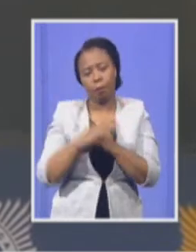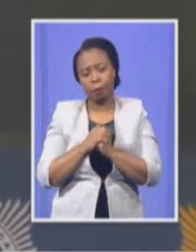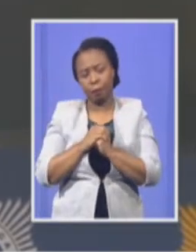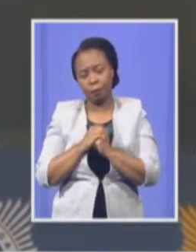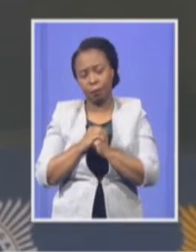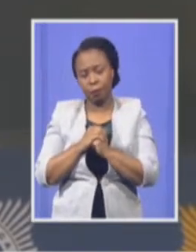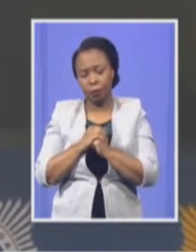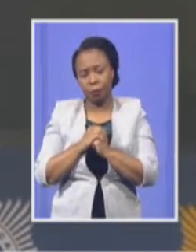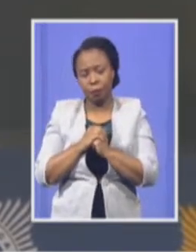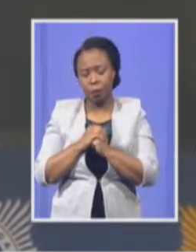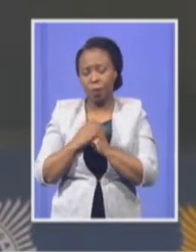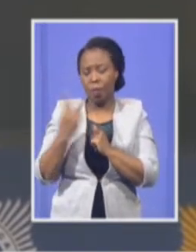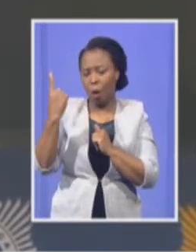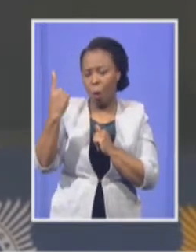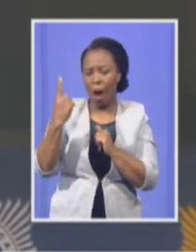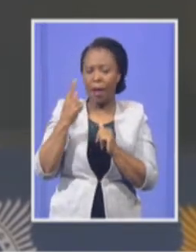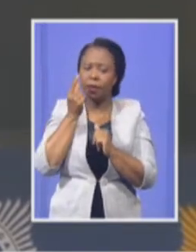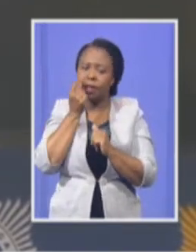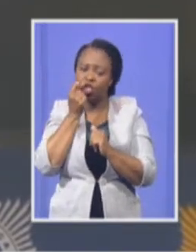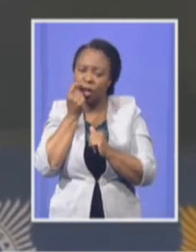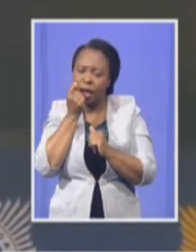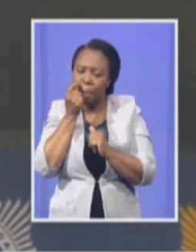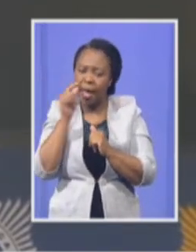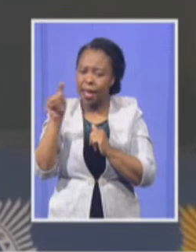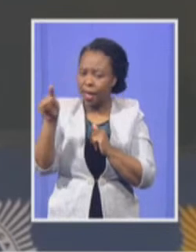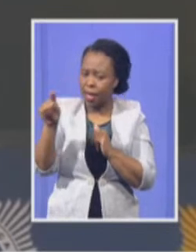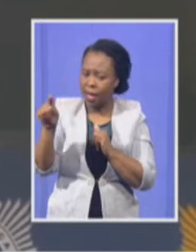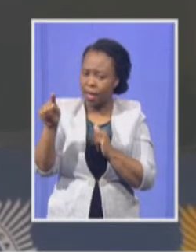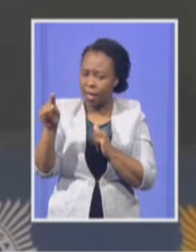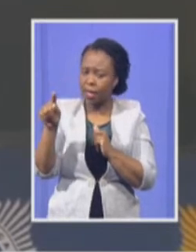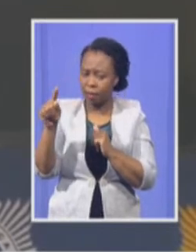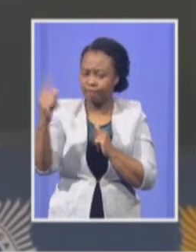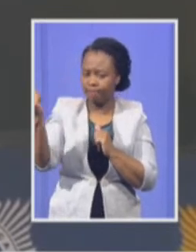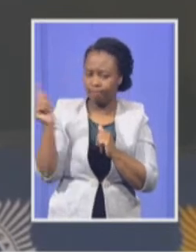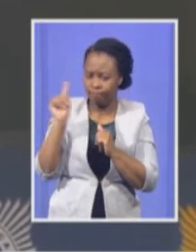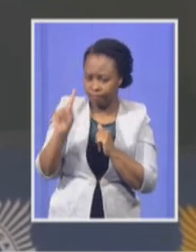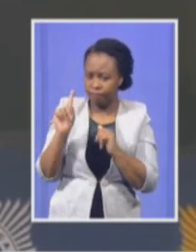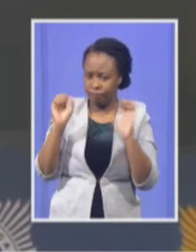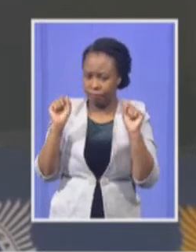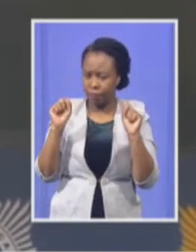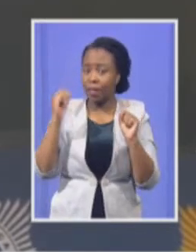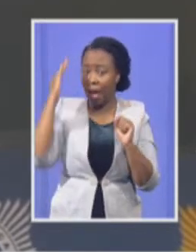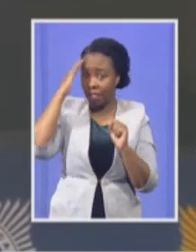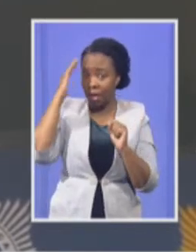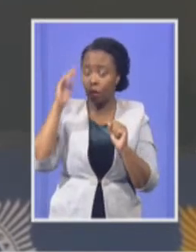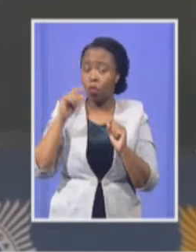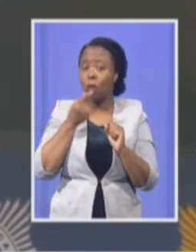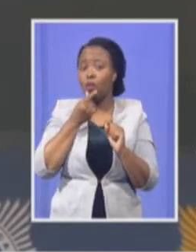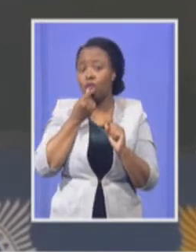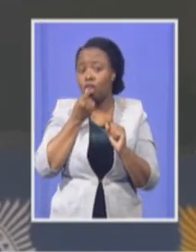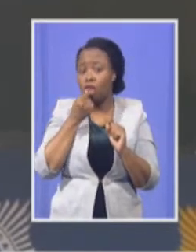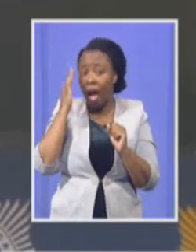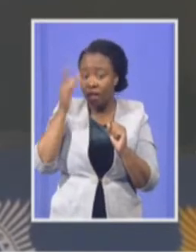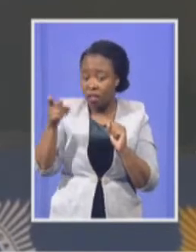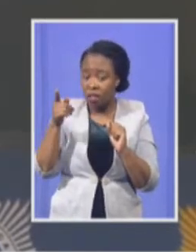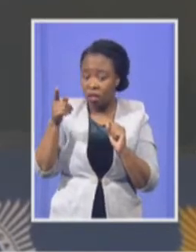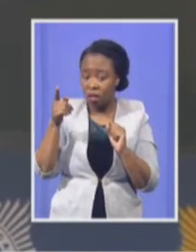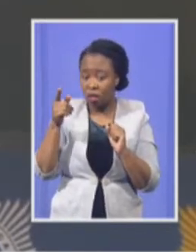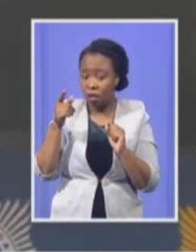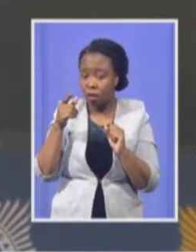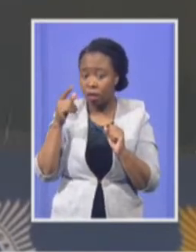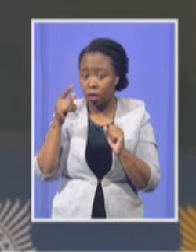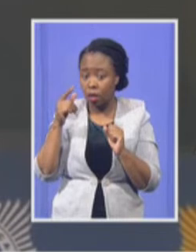khona insizwe ekhulume la ngicabanga ukuthi uNhlanhla uyayazi Nhlanhla lensizwe uyitshela